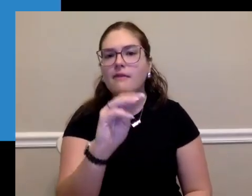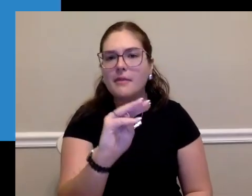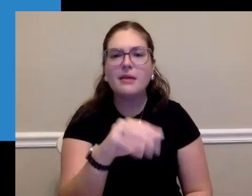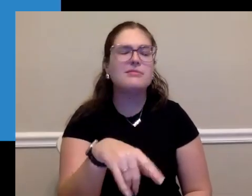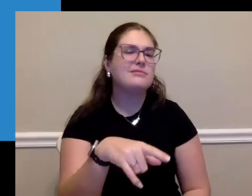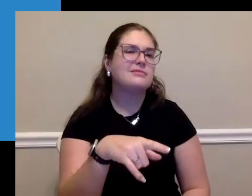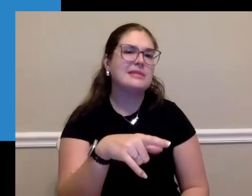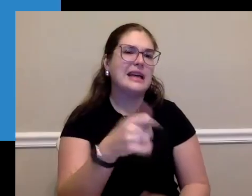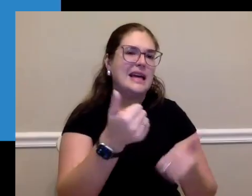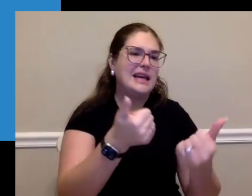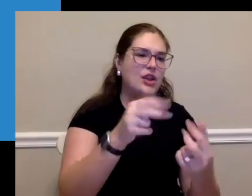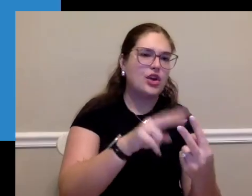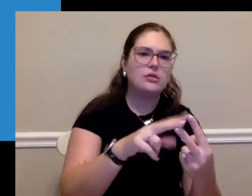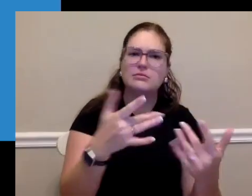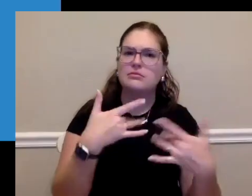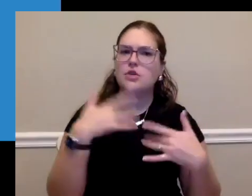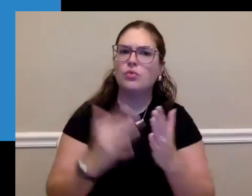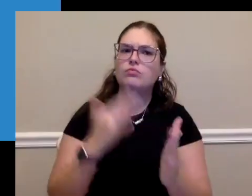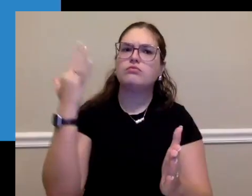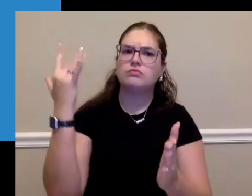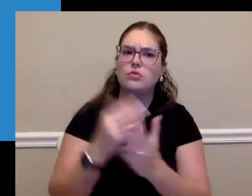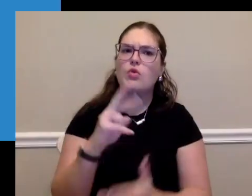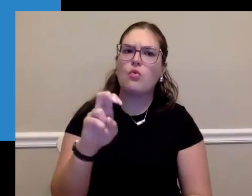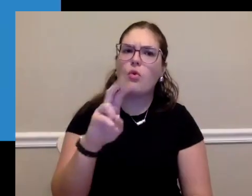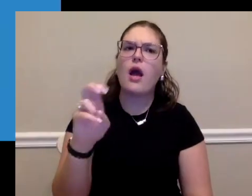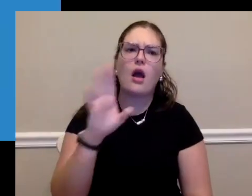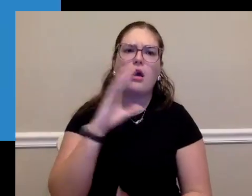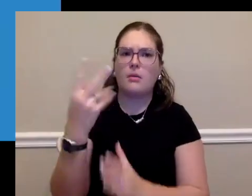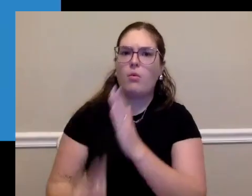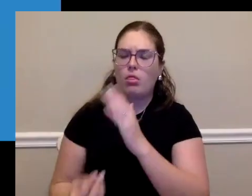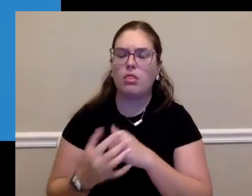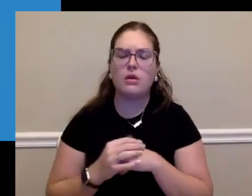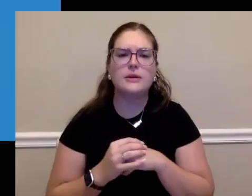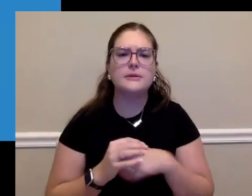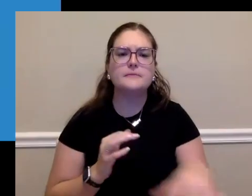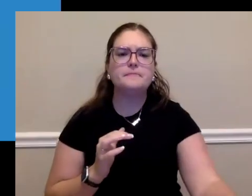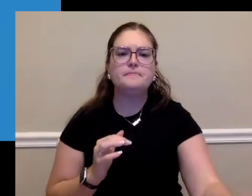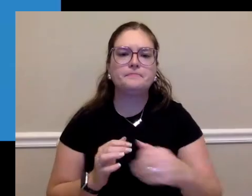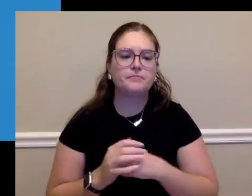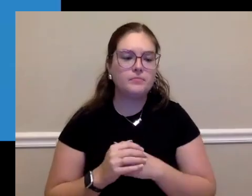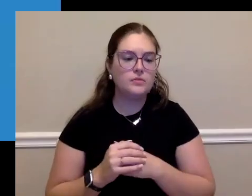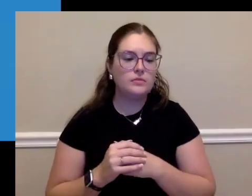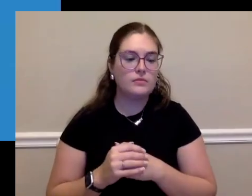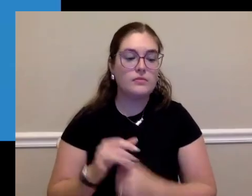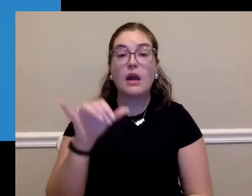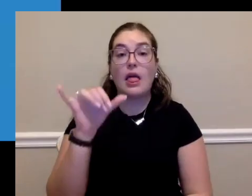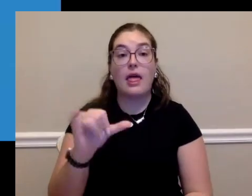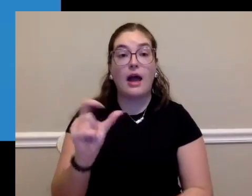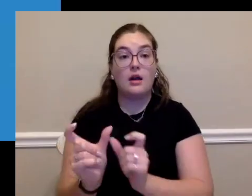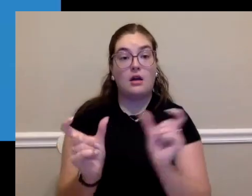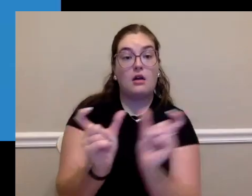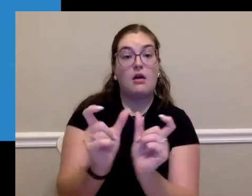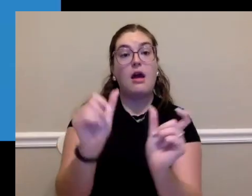that are either both masculine and feminine. And then the article that goes with that noun has